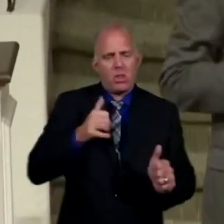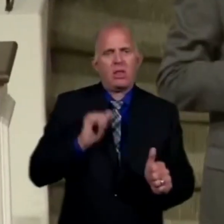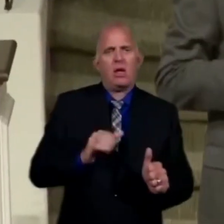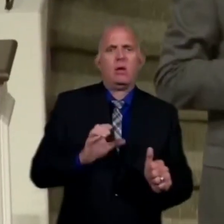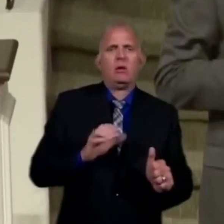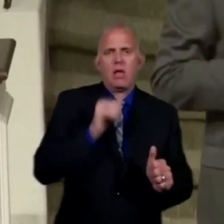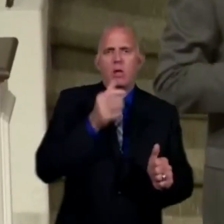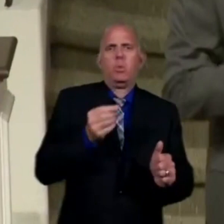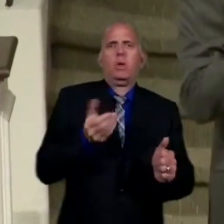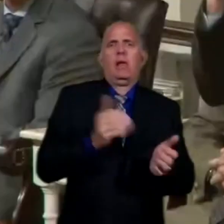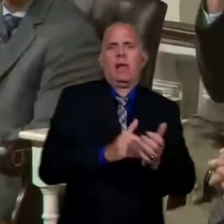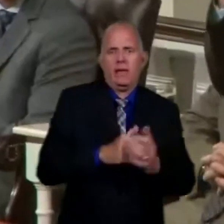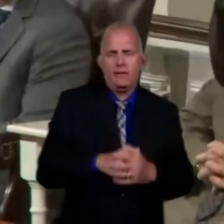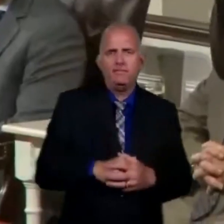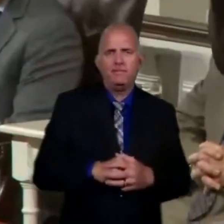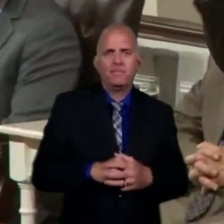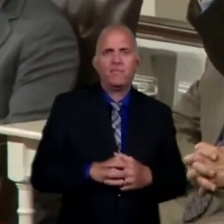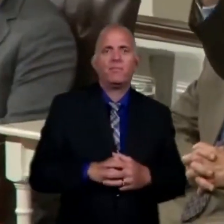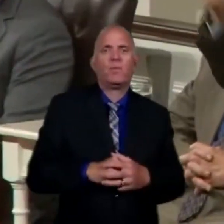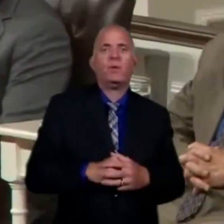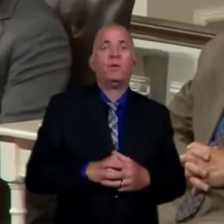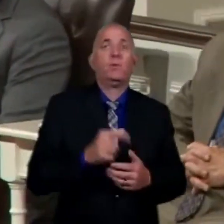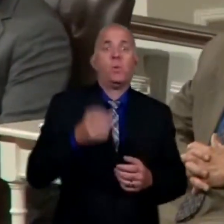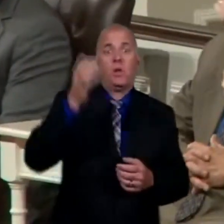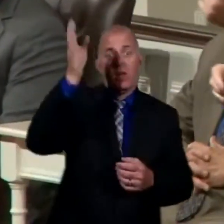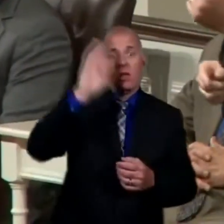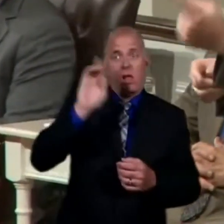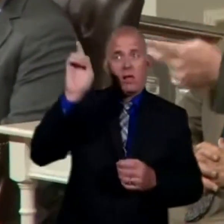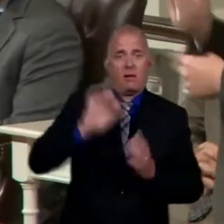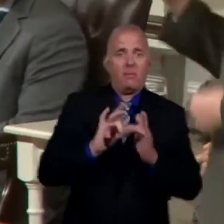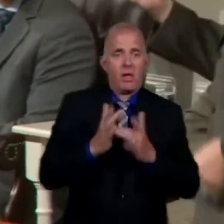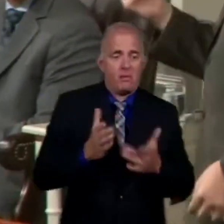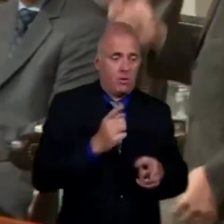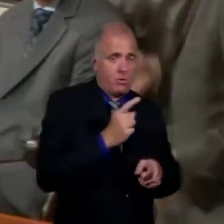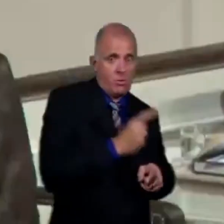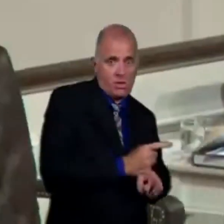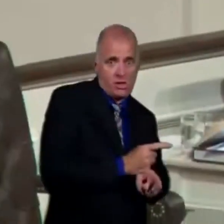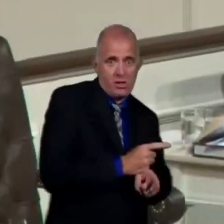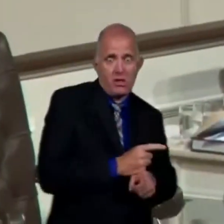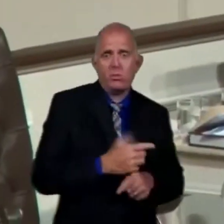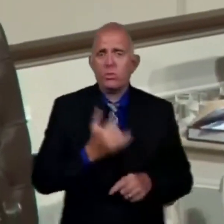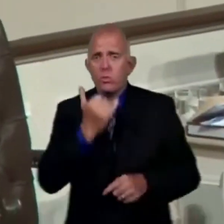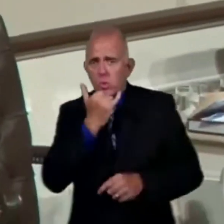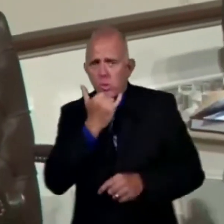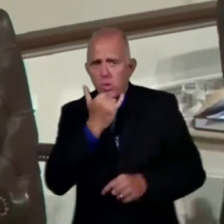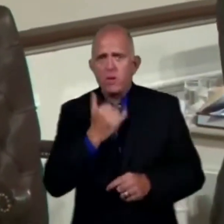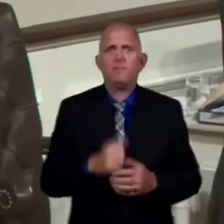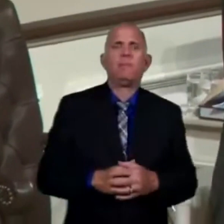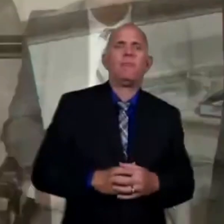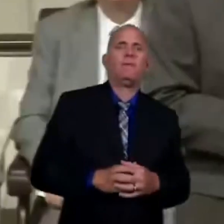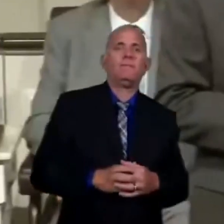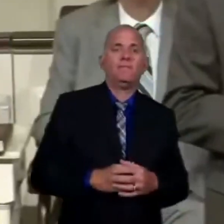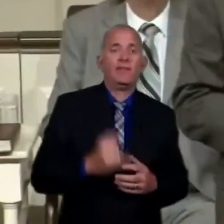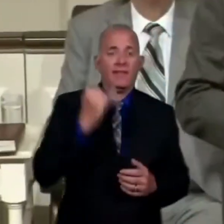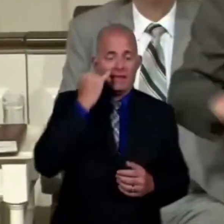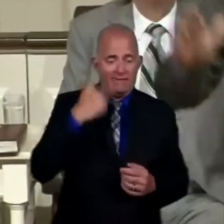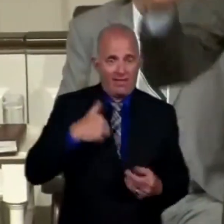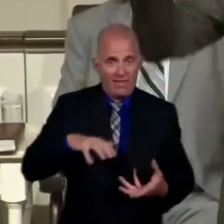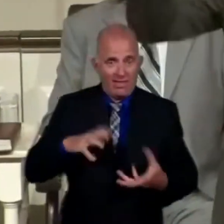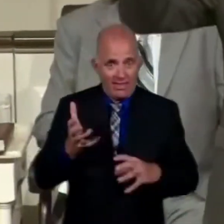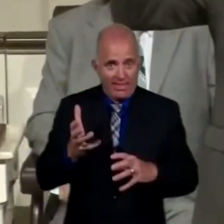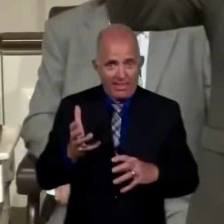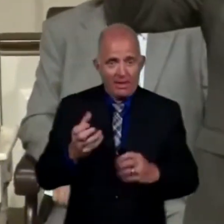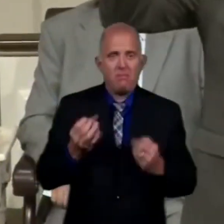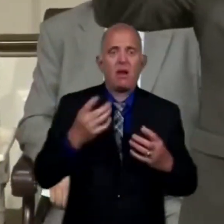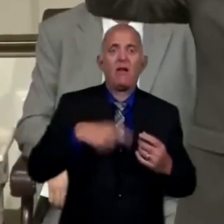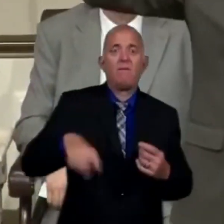right. God gave us the Bible to tell us what's right, what's not right. Number three, how to get right when I mess up. How many have ever messed up? Would you